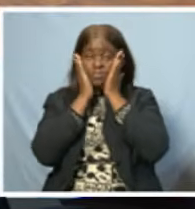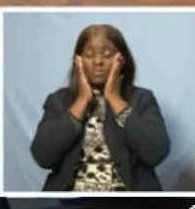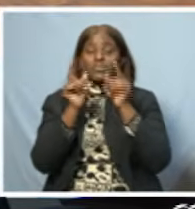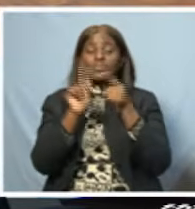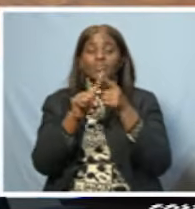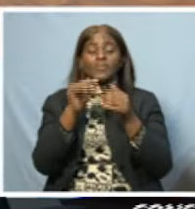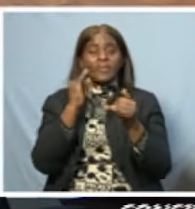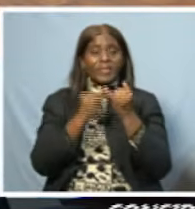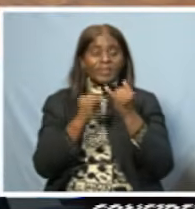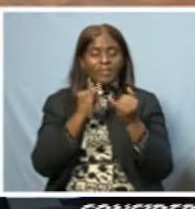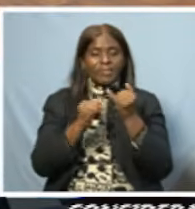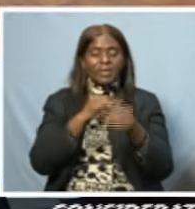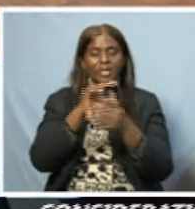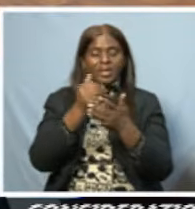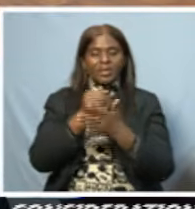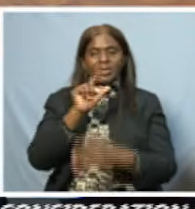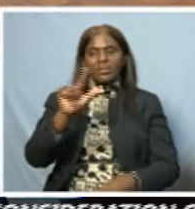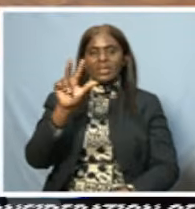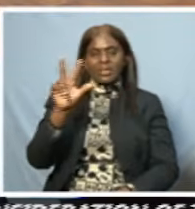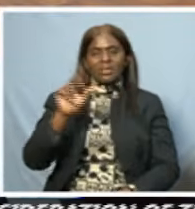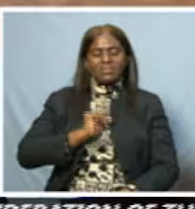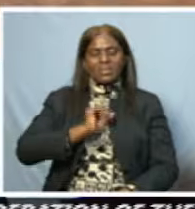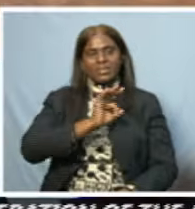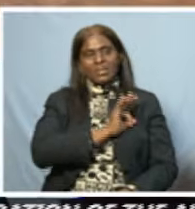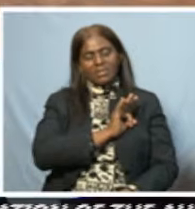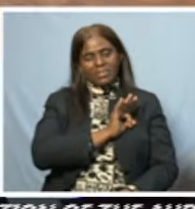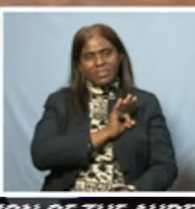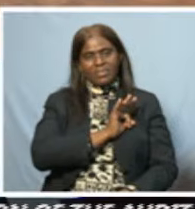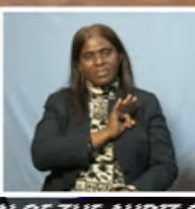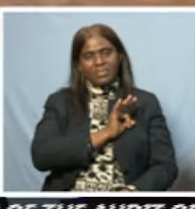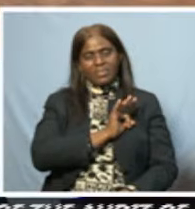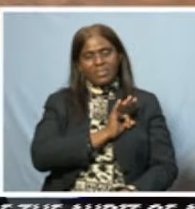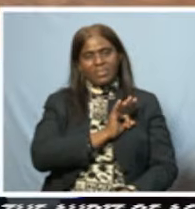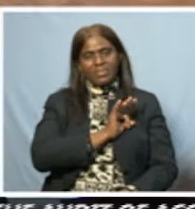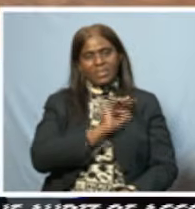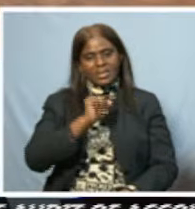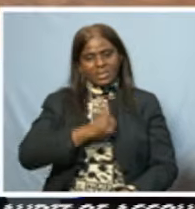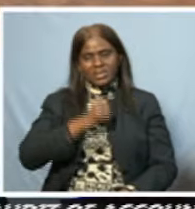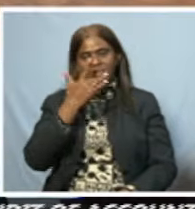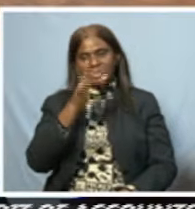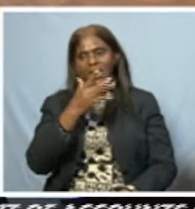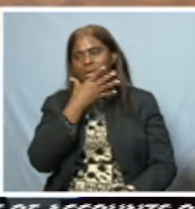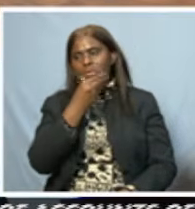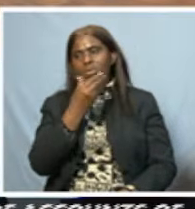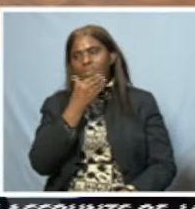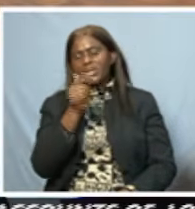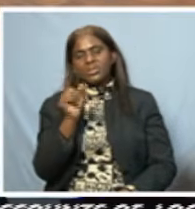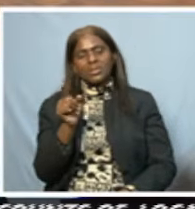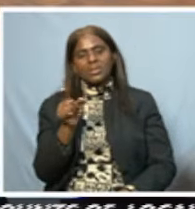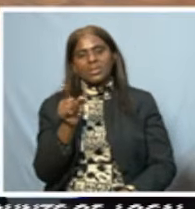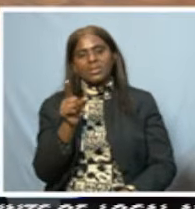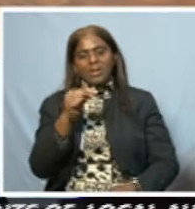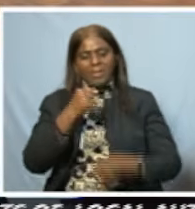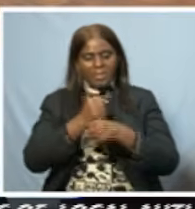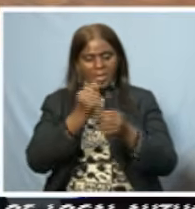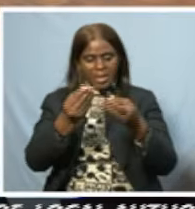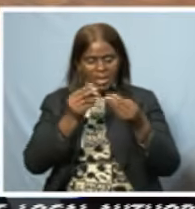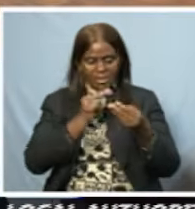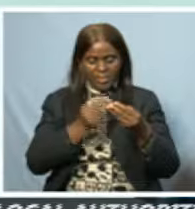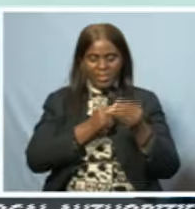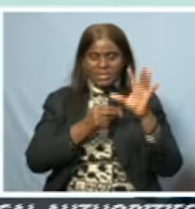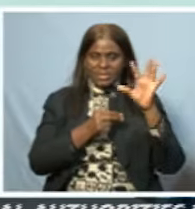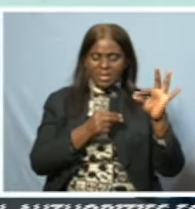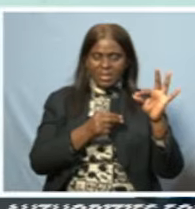the 023 staff. But we were lucky the Commission gave us